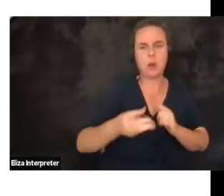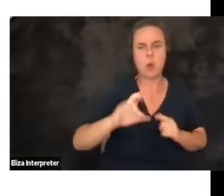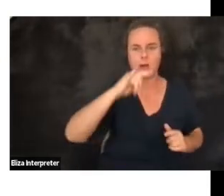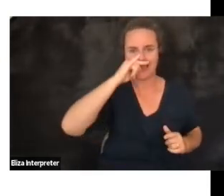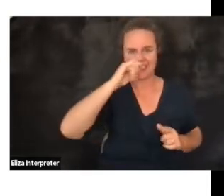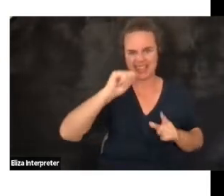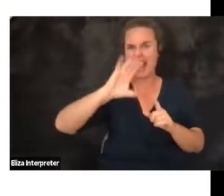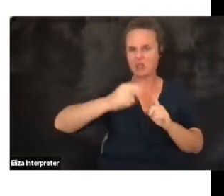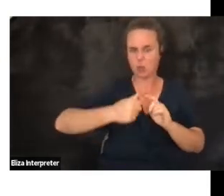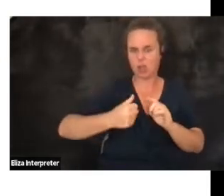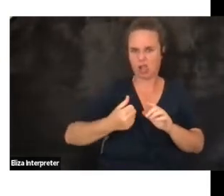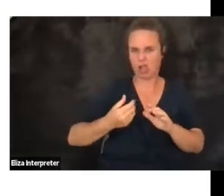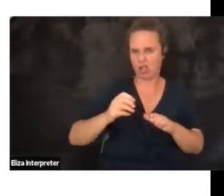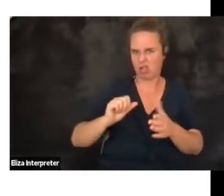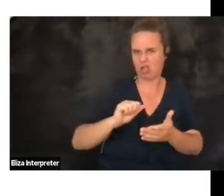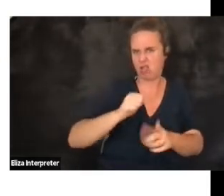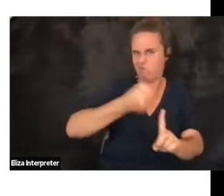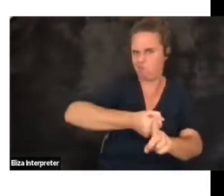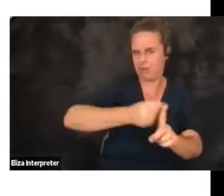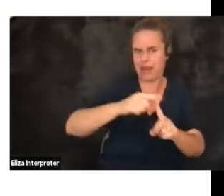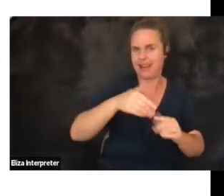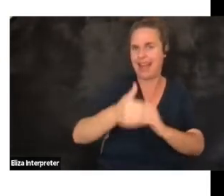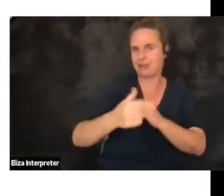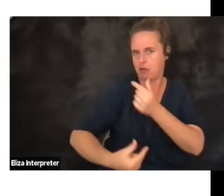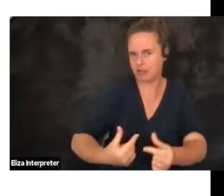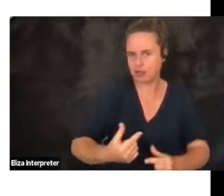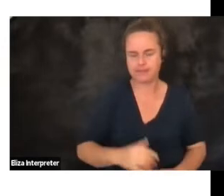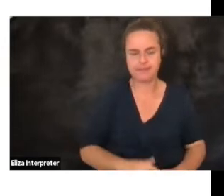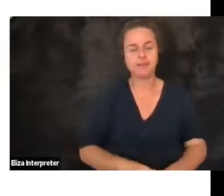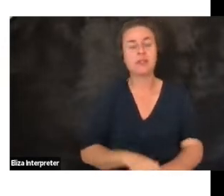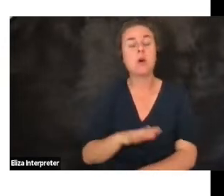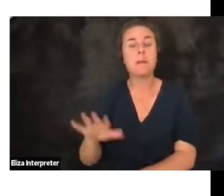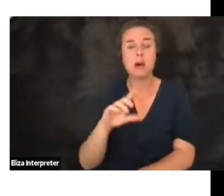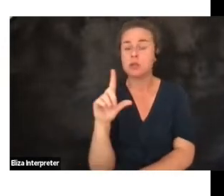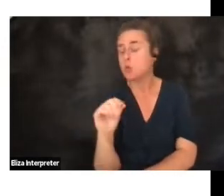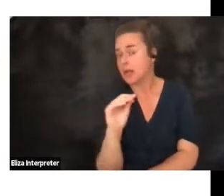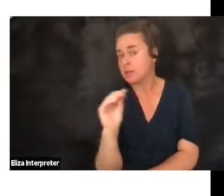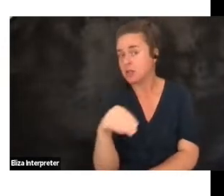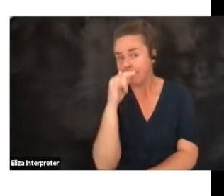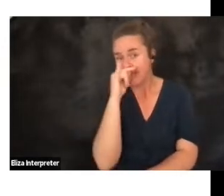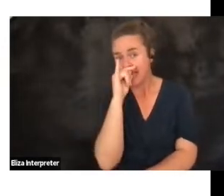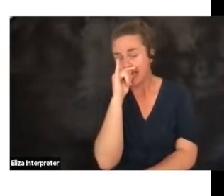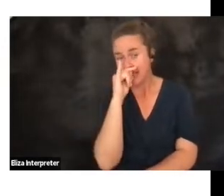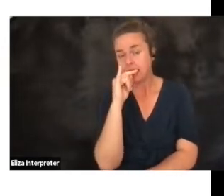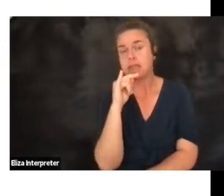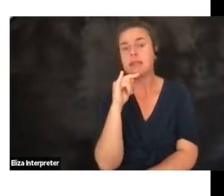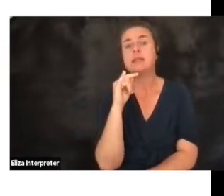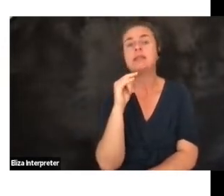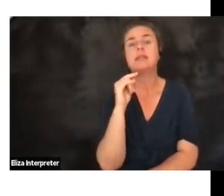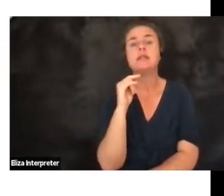know, about 20% of kids who are in the juvenile justice system are already